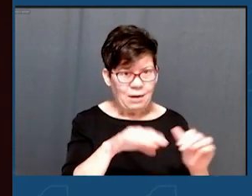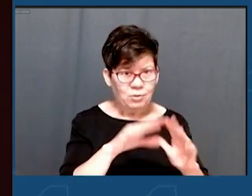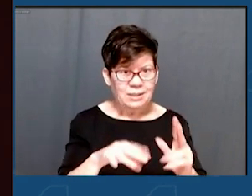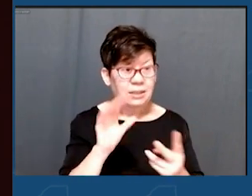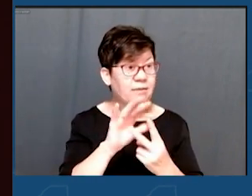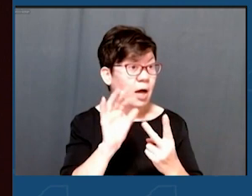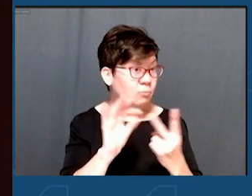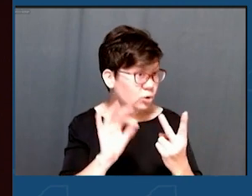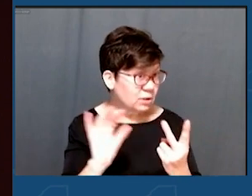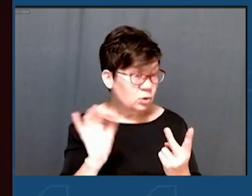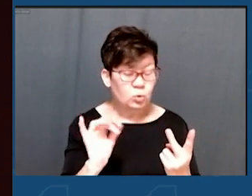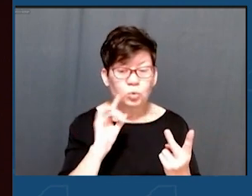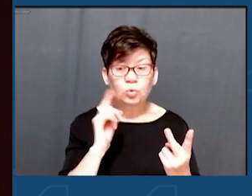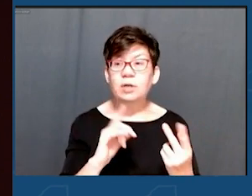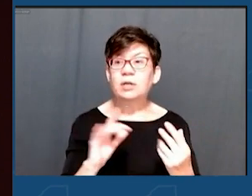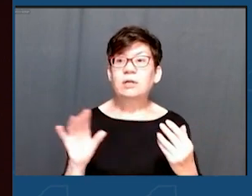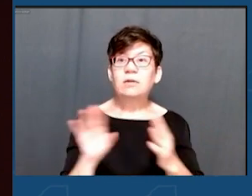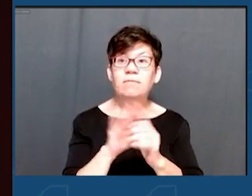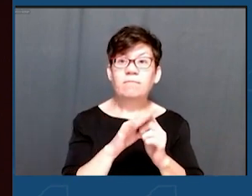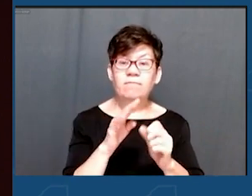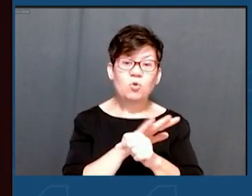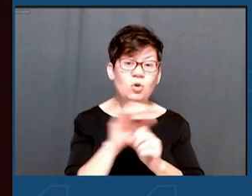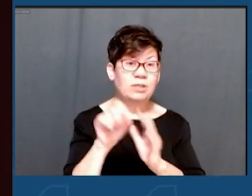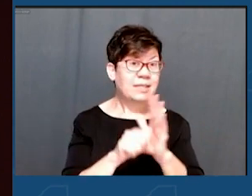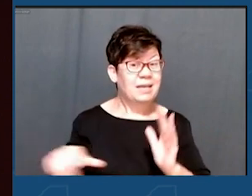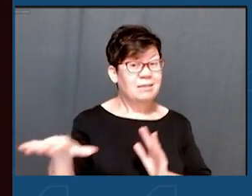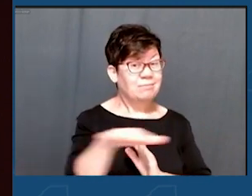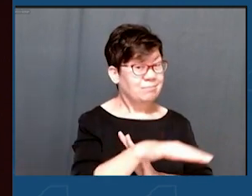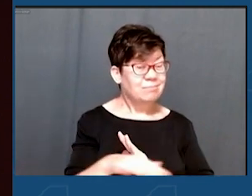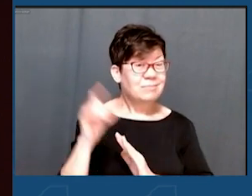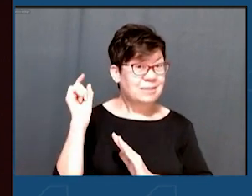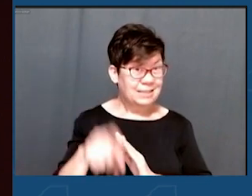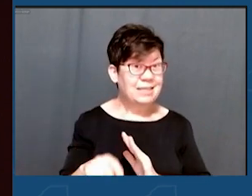a substantial support from the Governor's Office.